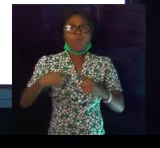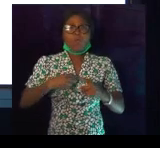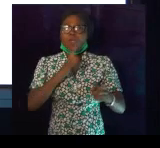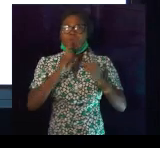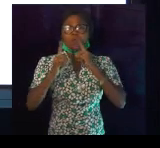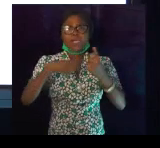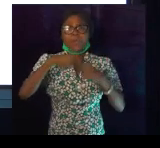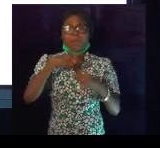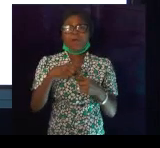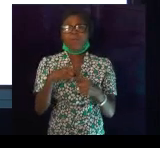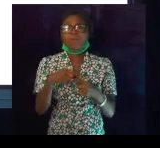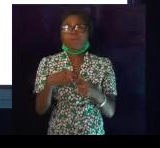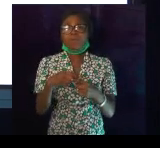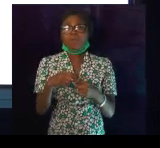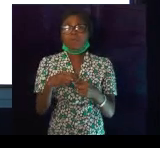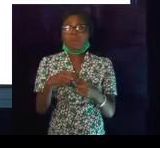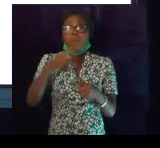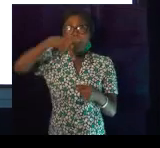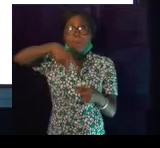When we're talking about